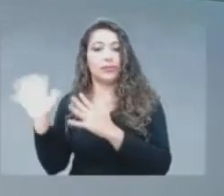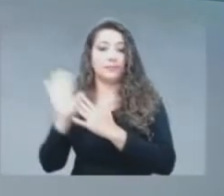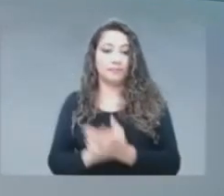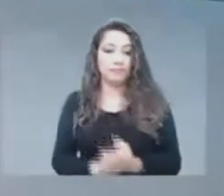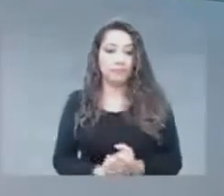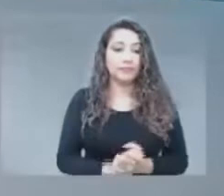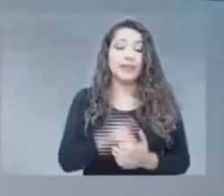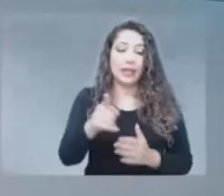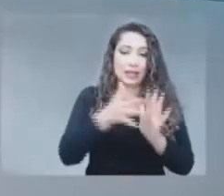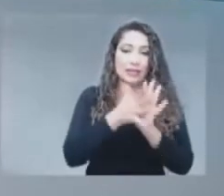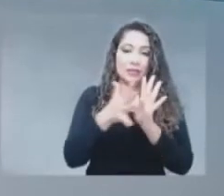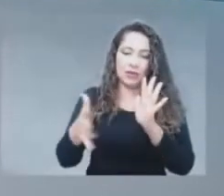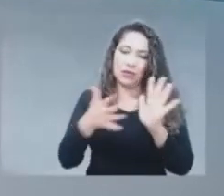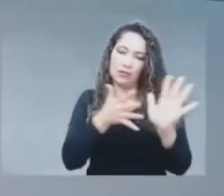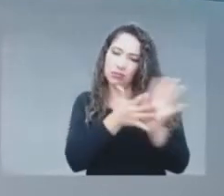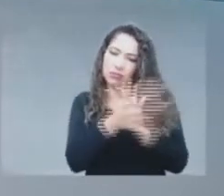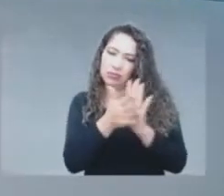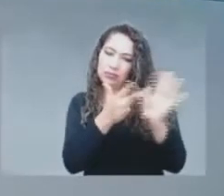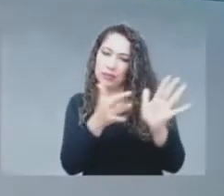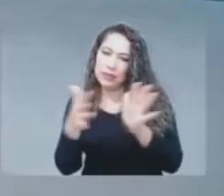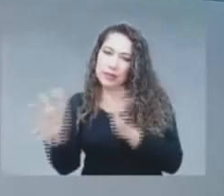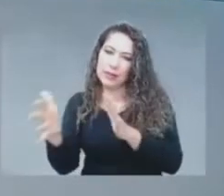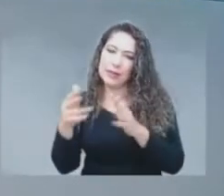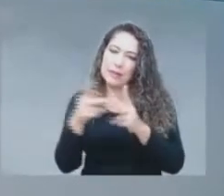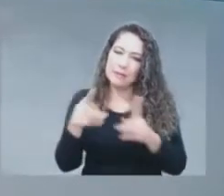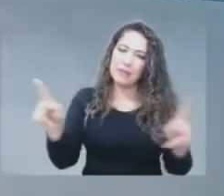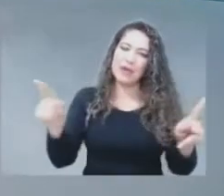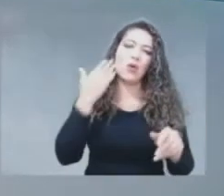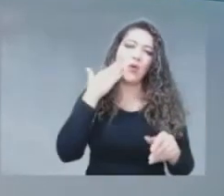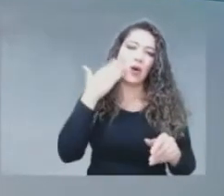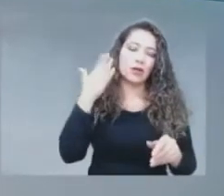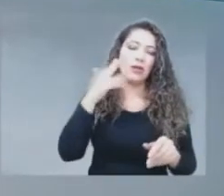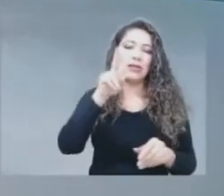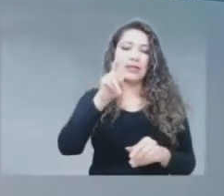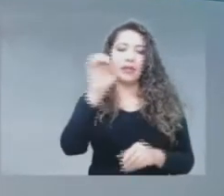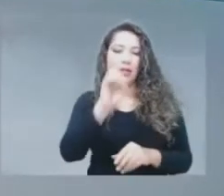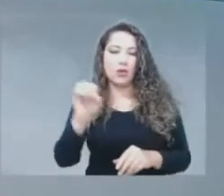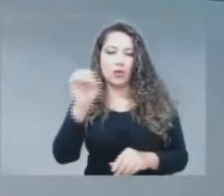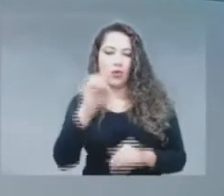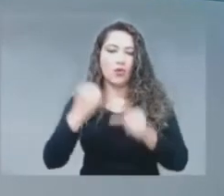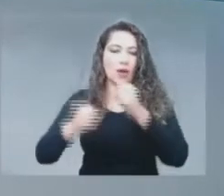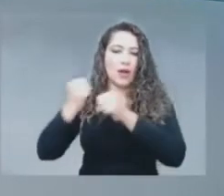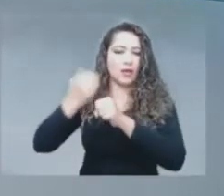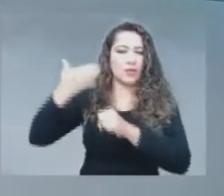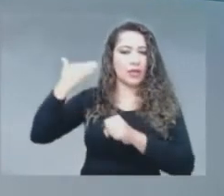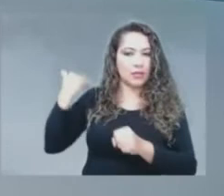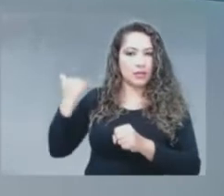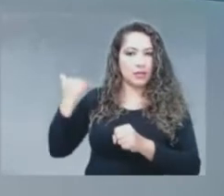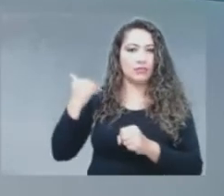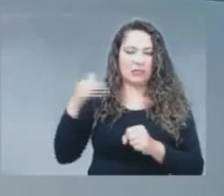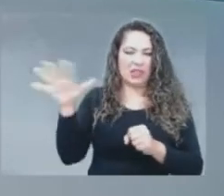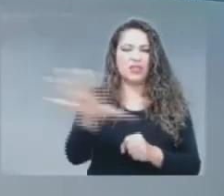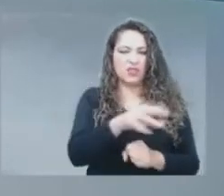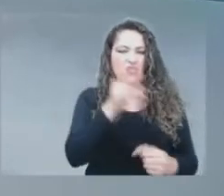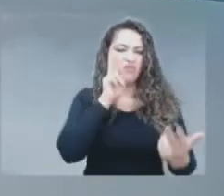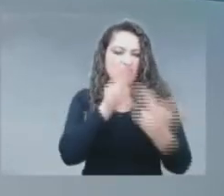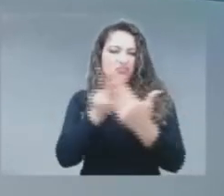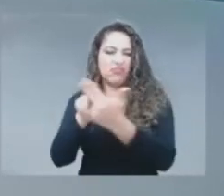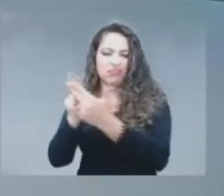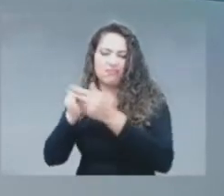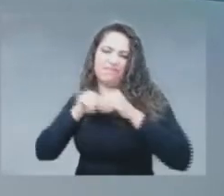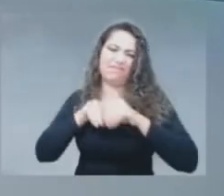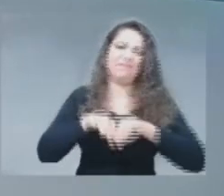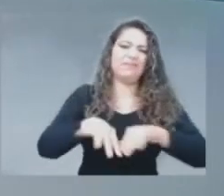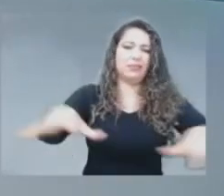this model of spectrum, we publish it the public the 4 months ago. We did it for